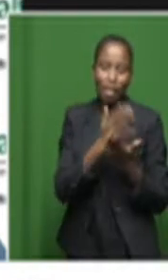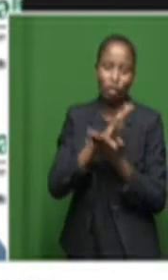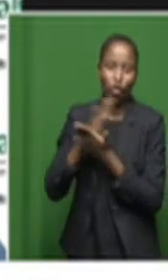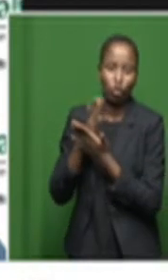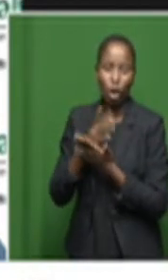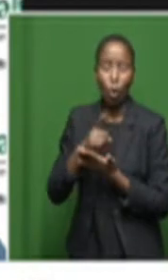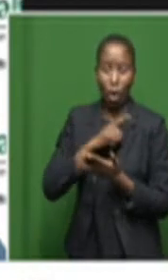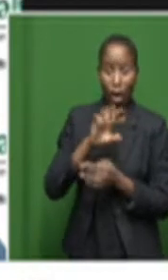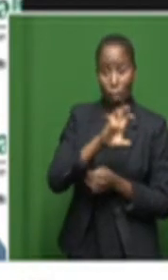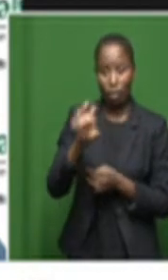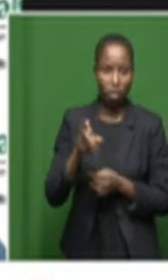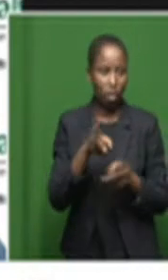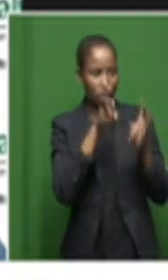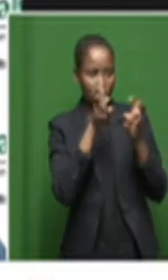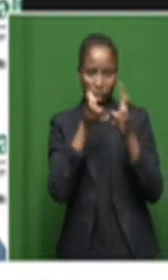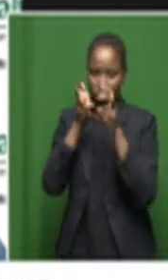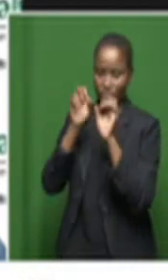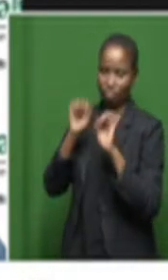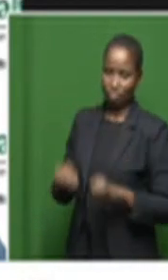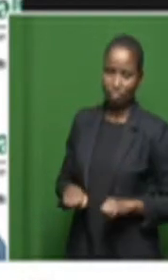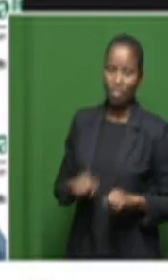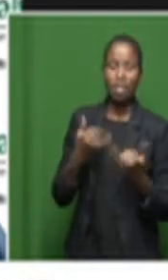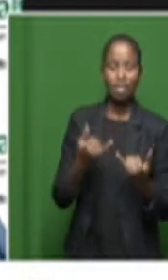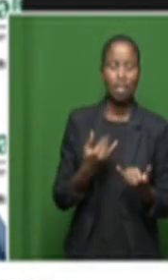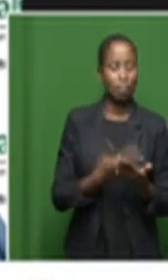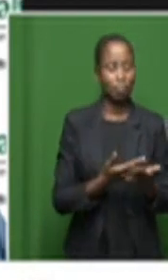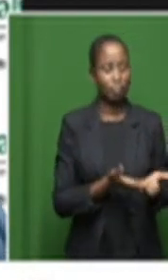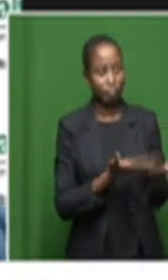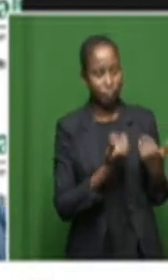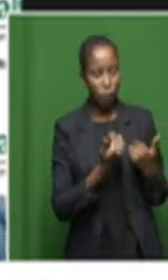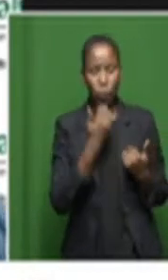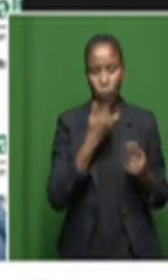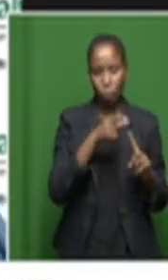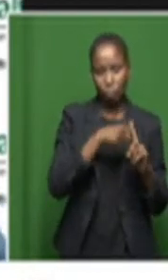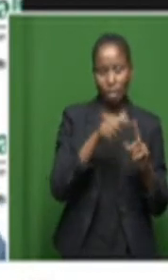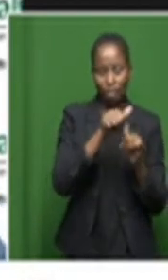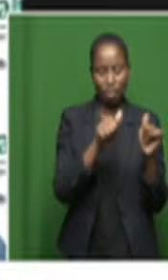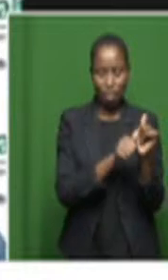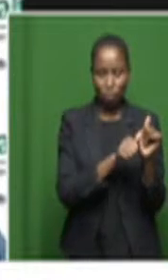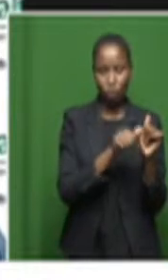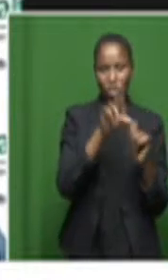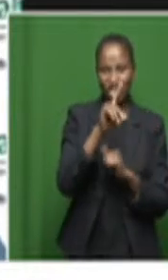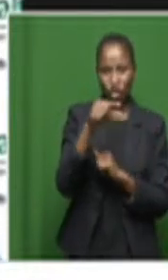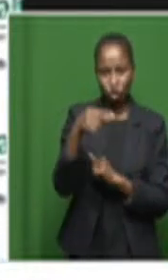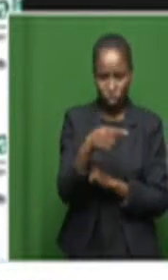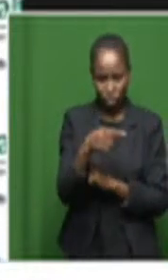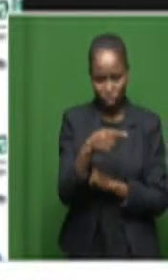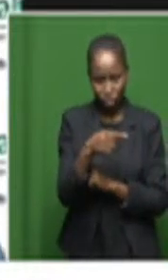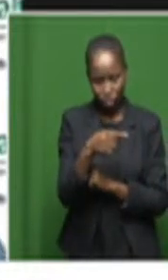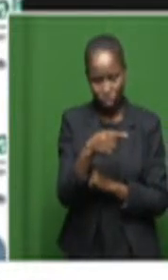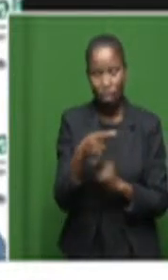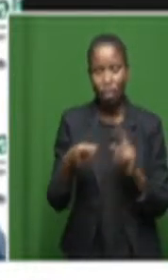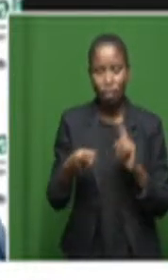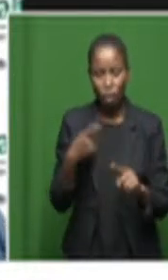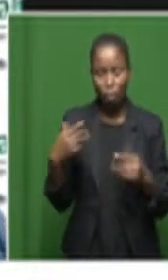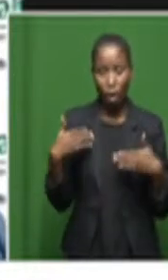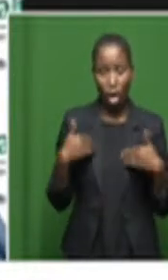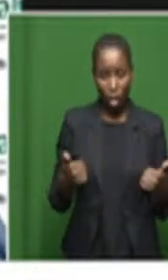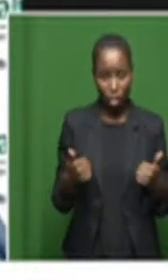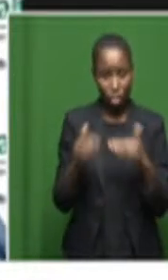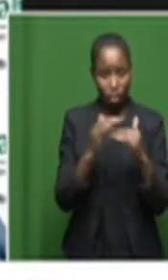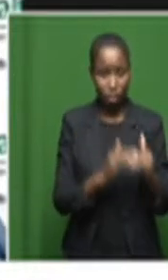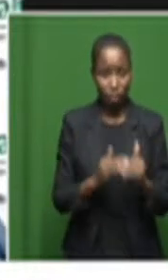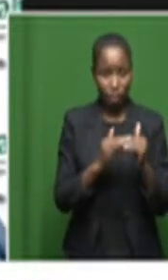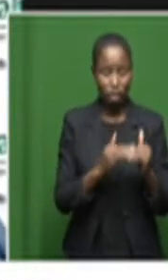is left behind. So I'm going to call upon the Deputy Director General for Healthcare Services,